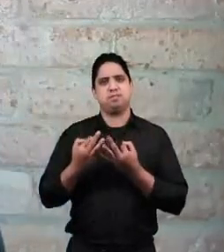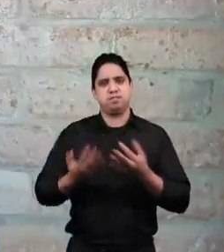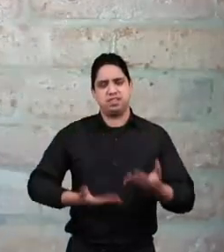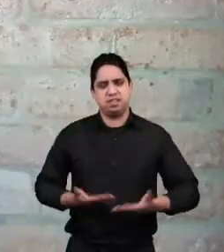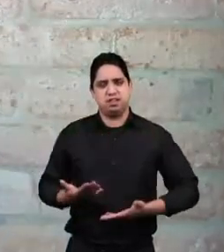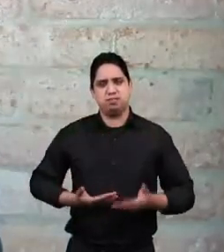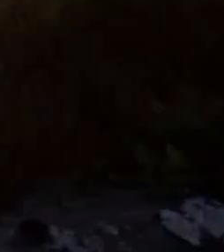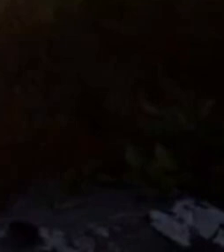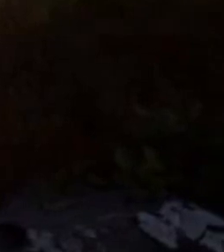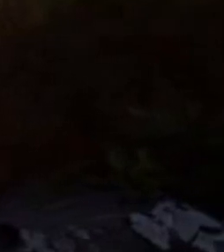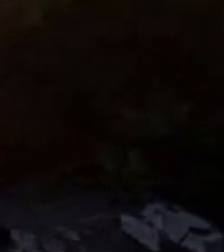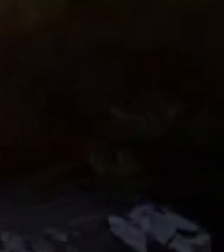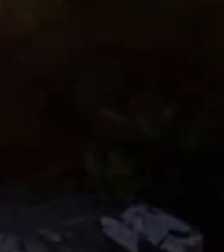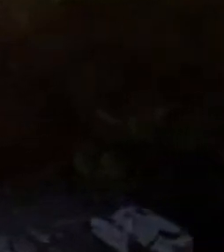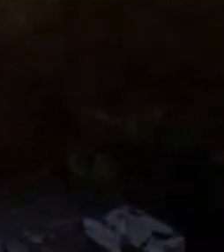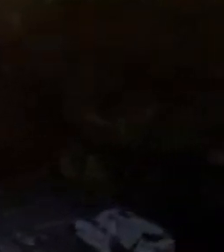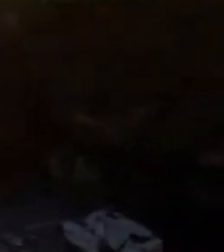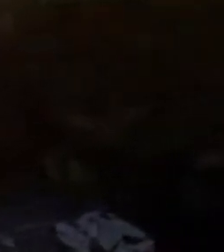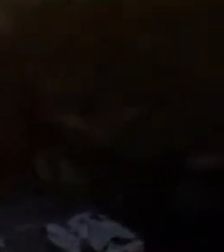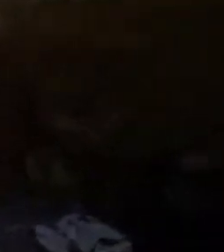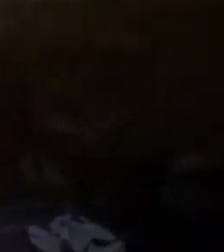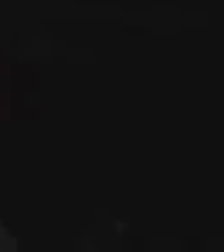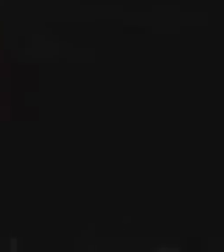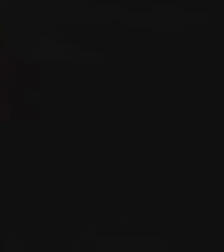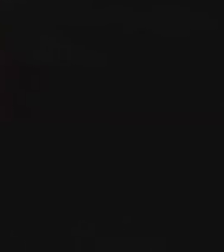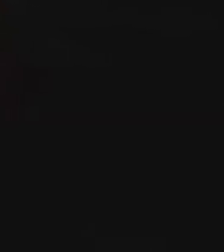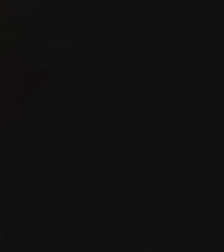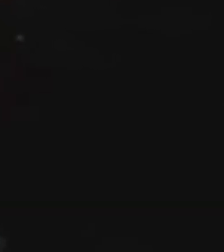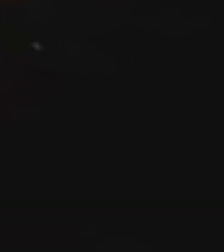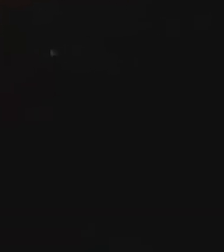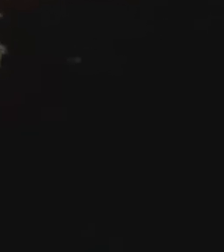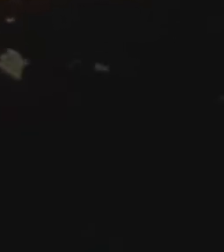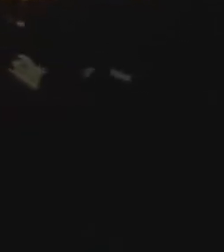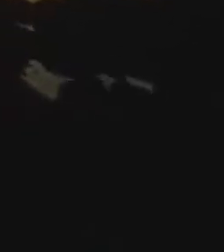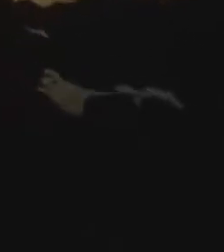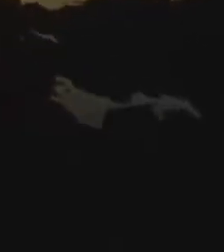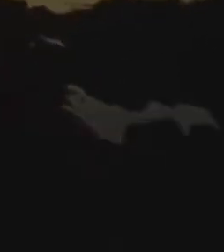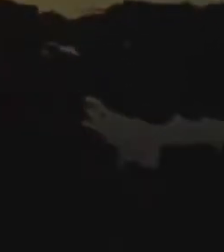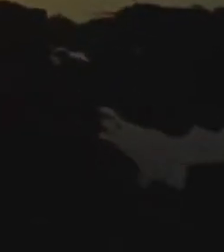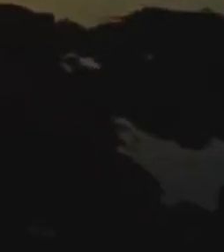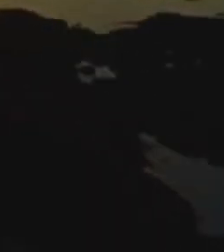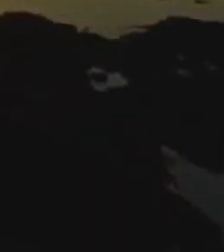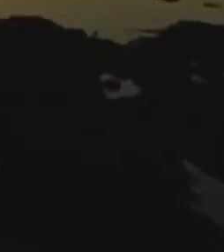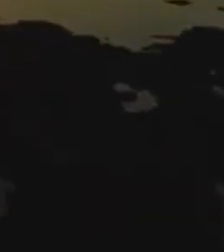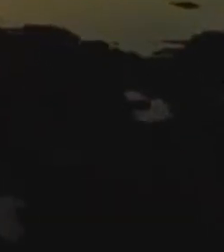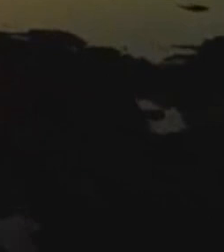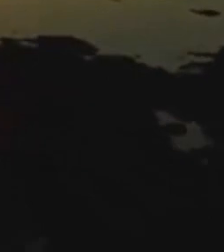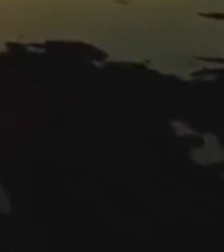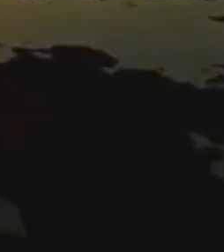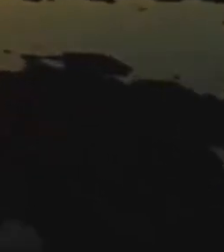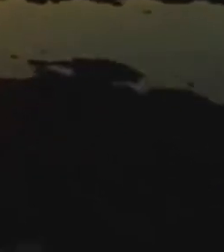all families to join together in the presence of the Lord.